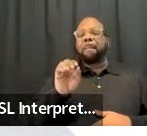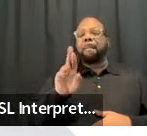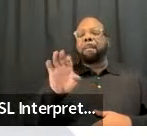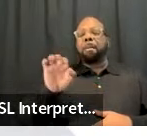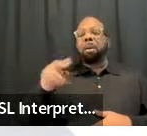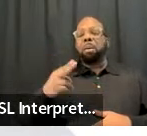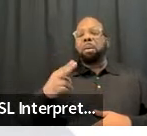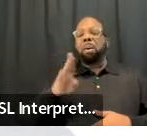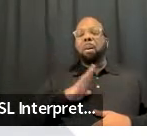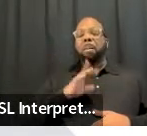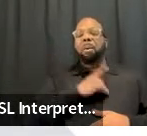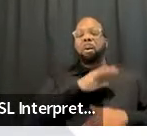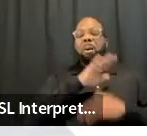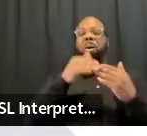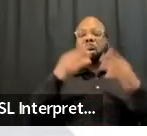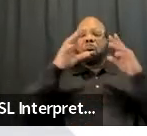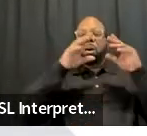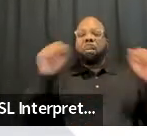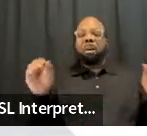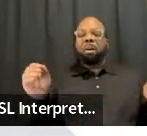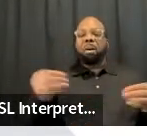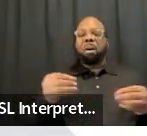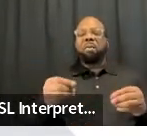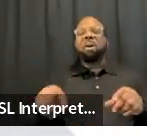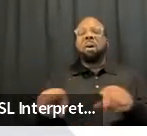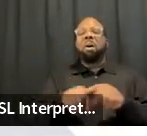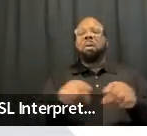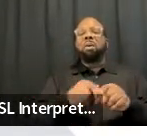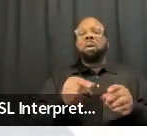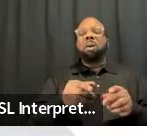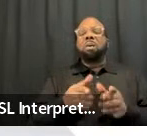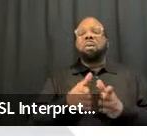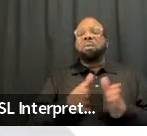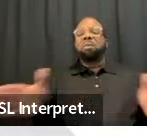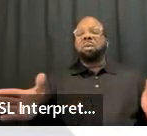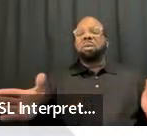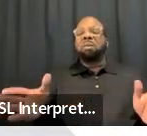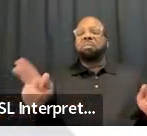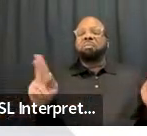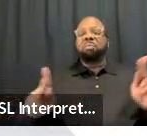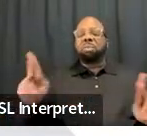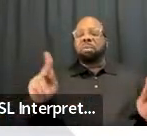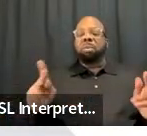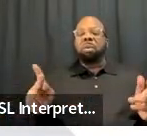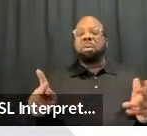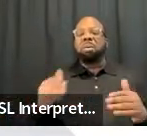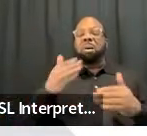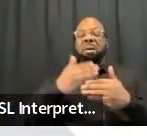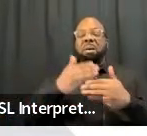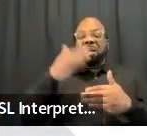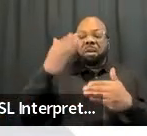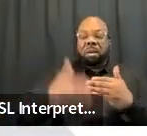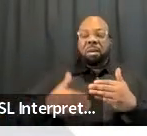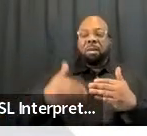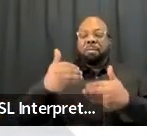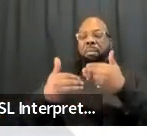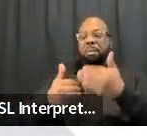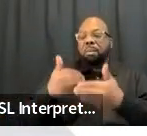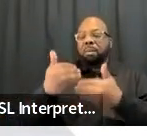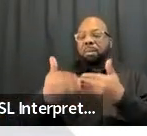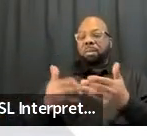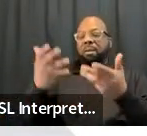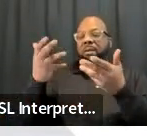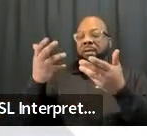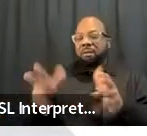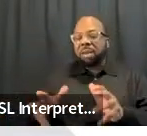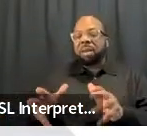offices, and the general public as well. At the end of this public review process, the